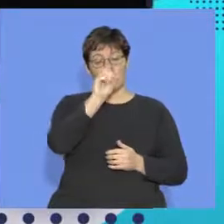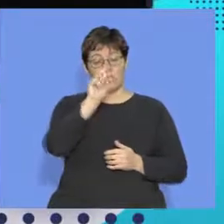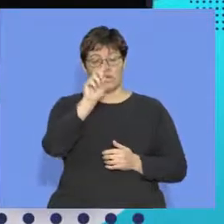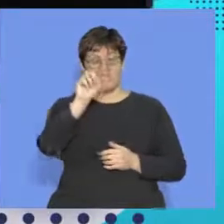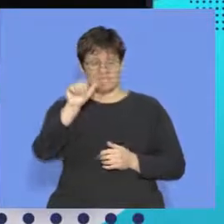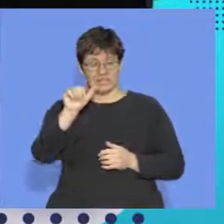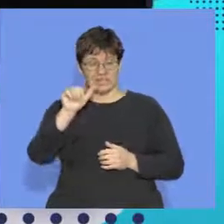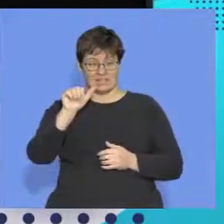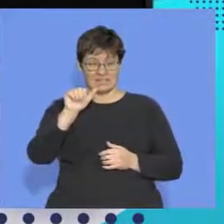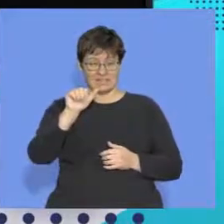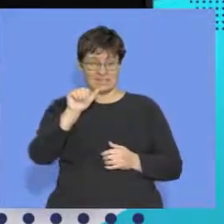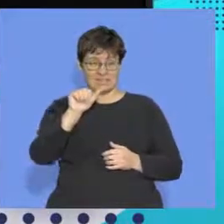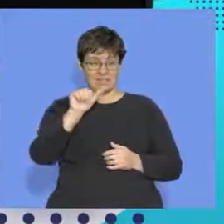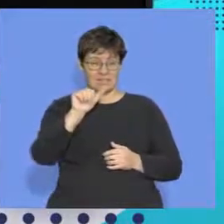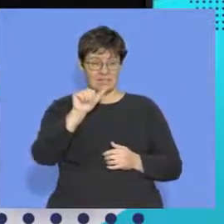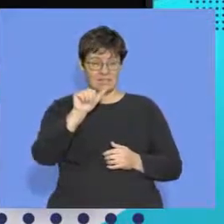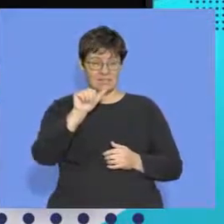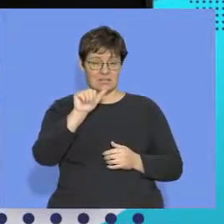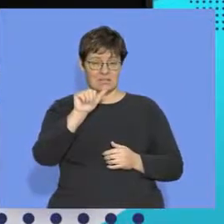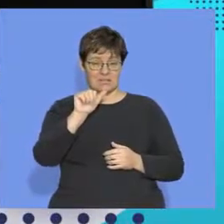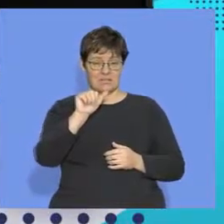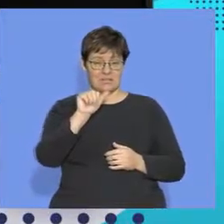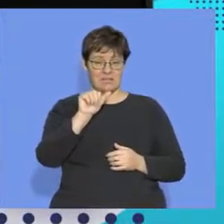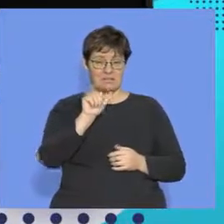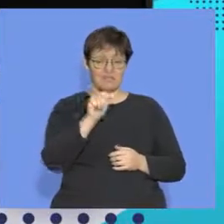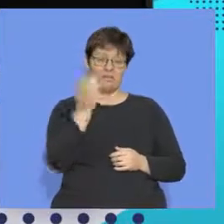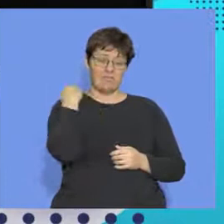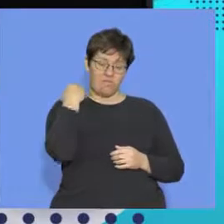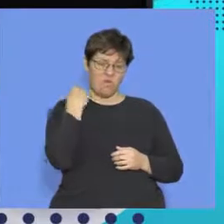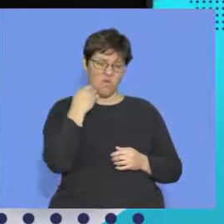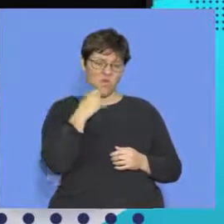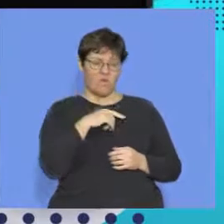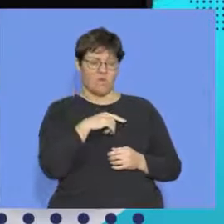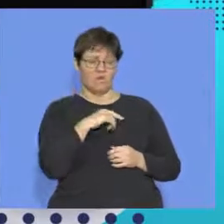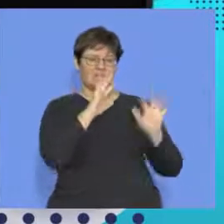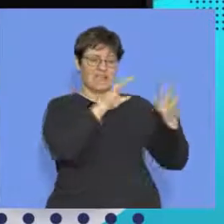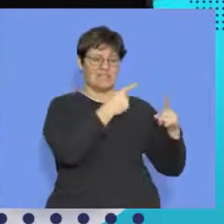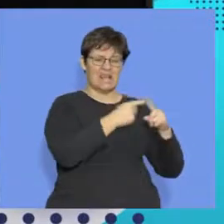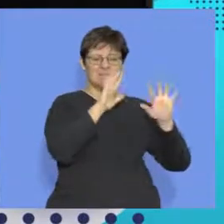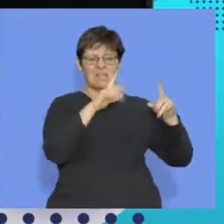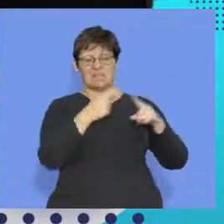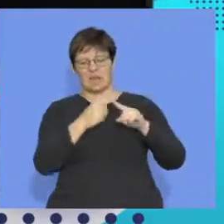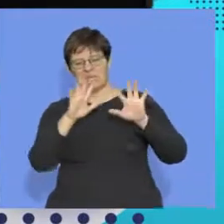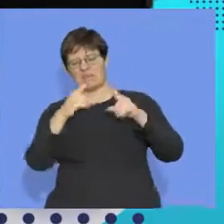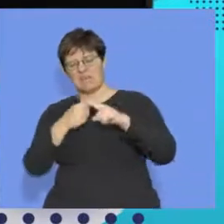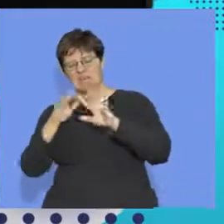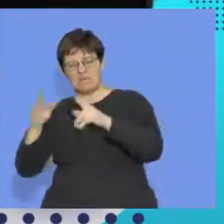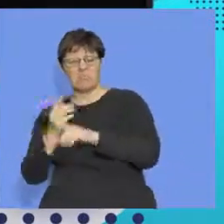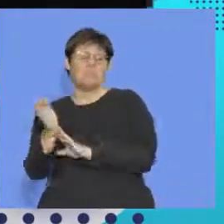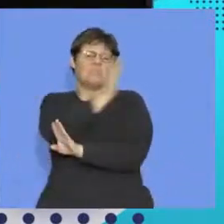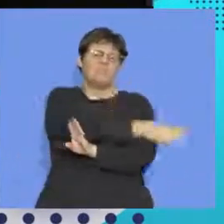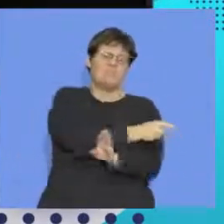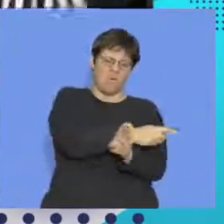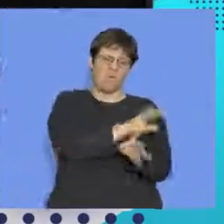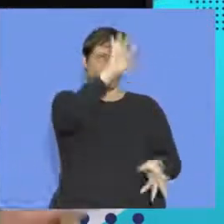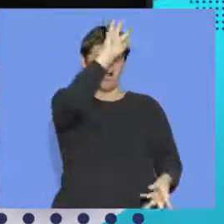what? Repetition allowed. Agreed? Which was 10 times 10 times 10. Are we all together? That there